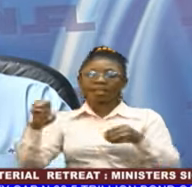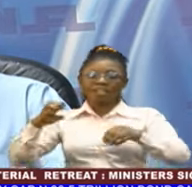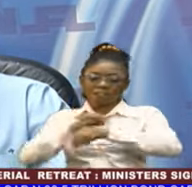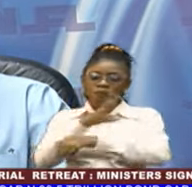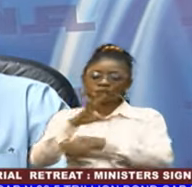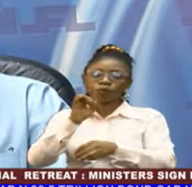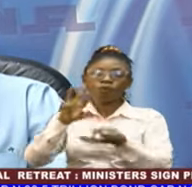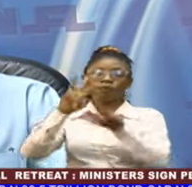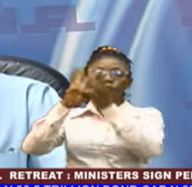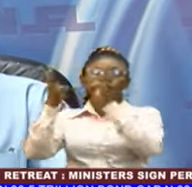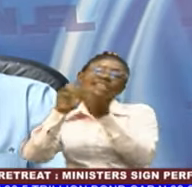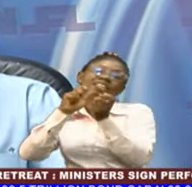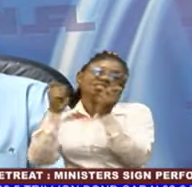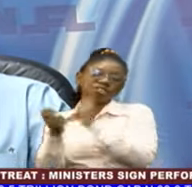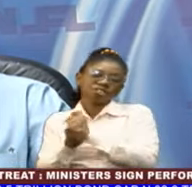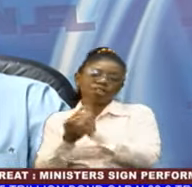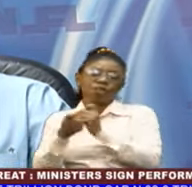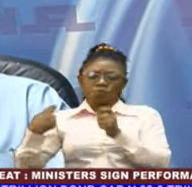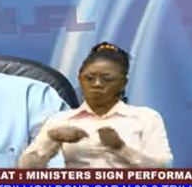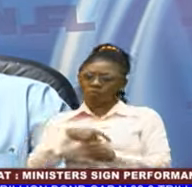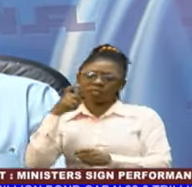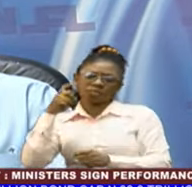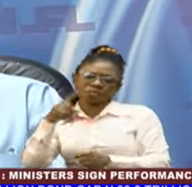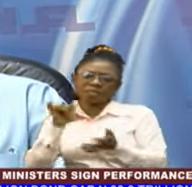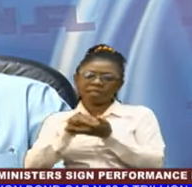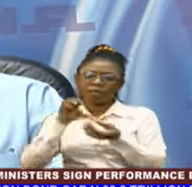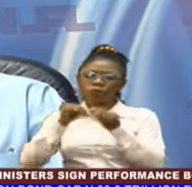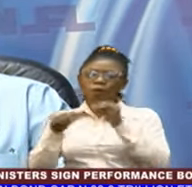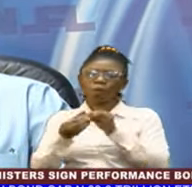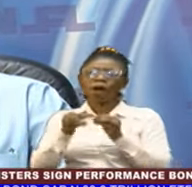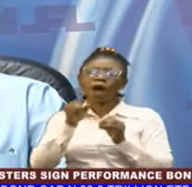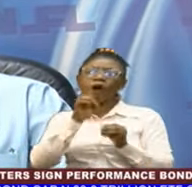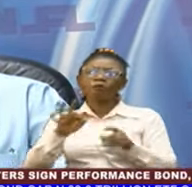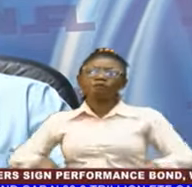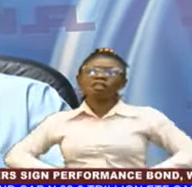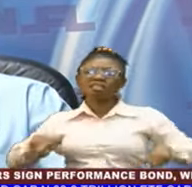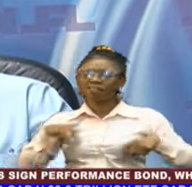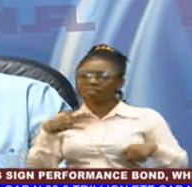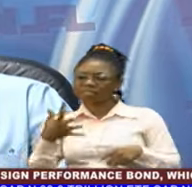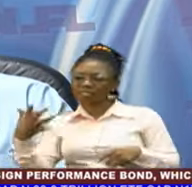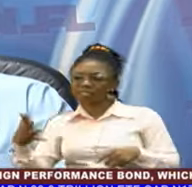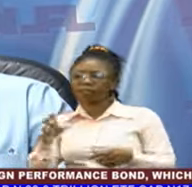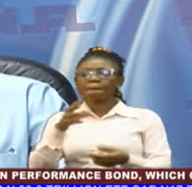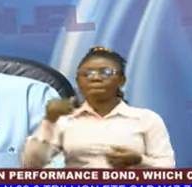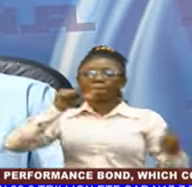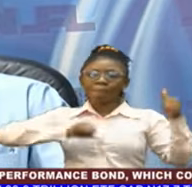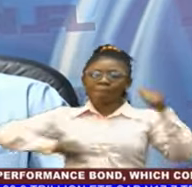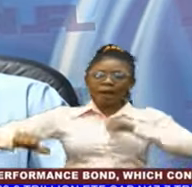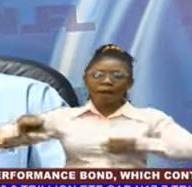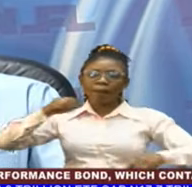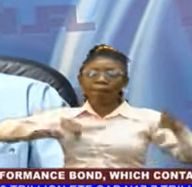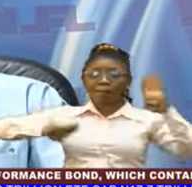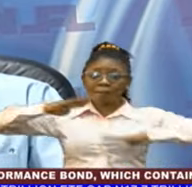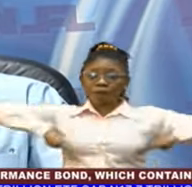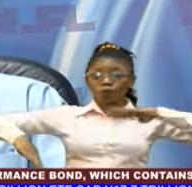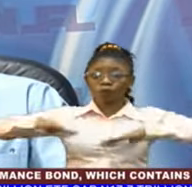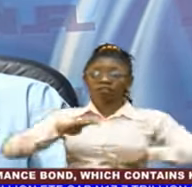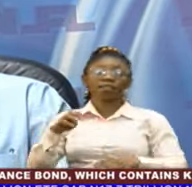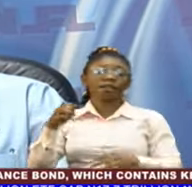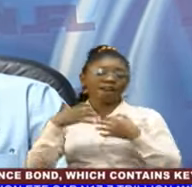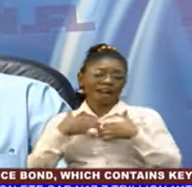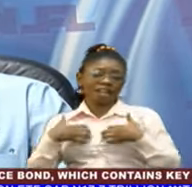change. And then we discovered that a number of living things, a number of these biological, animals begin to